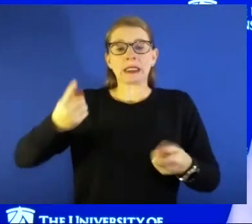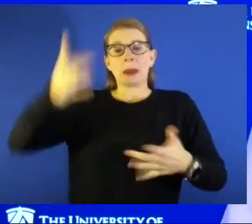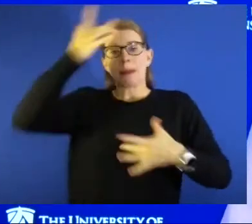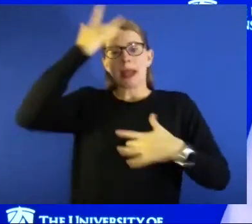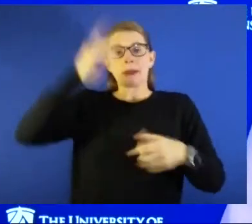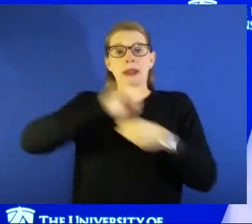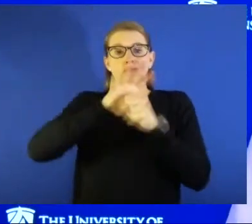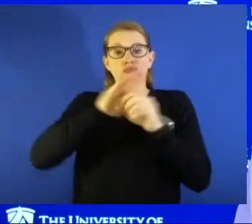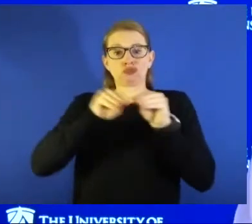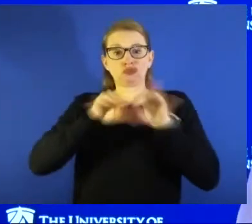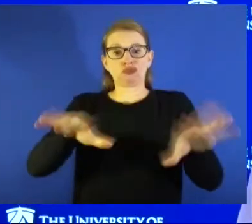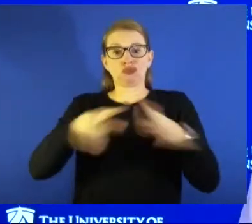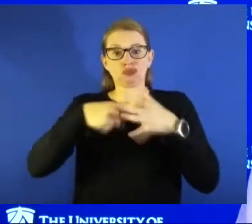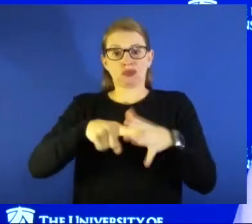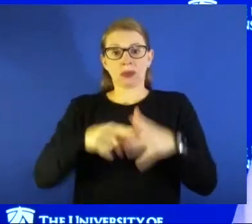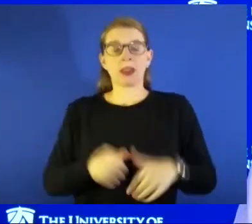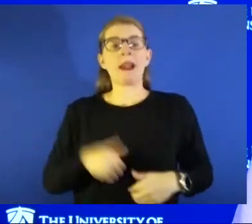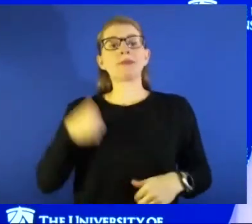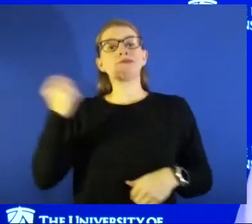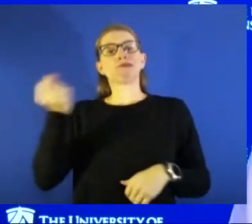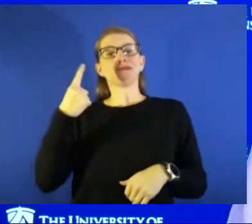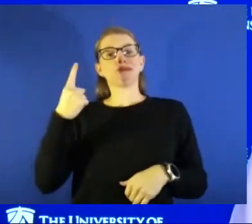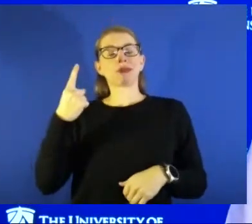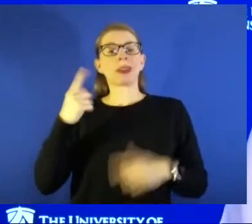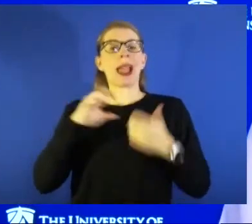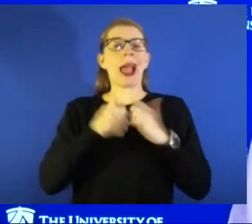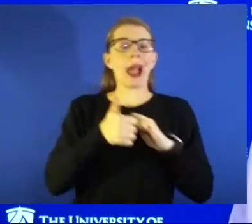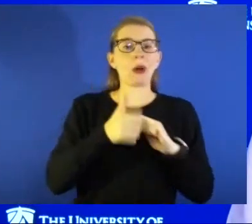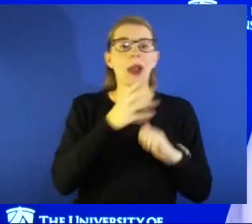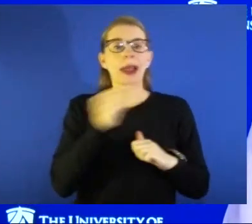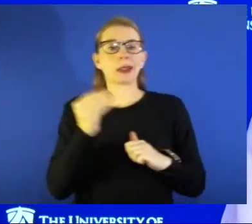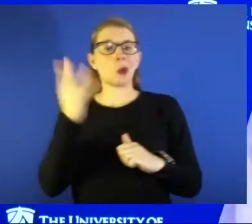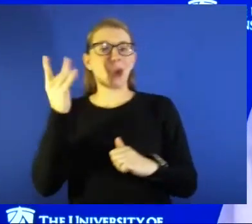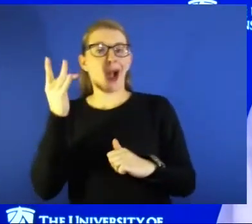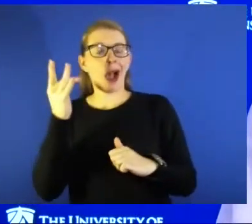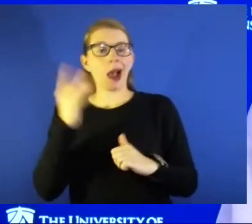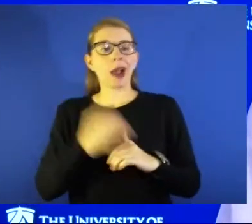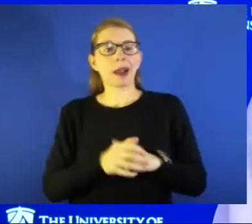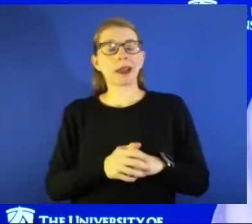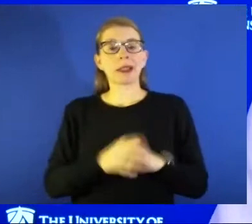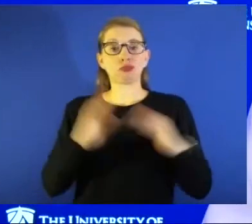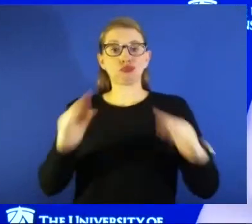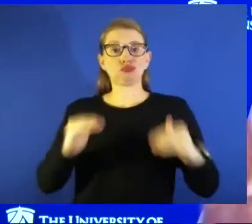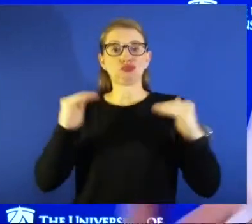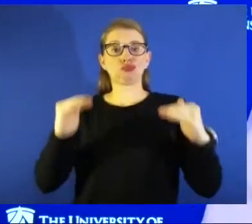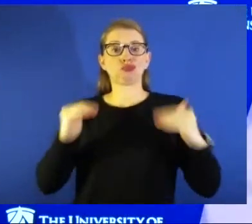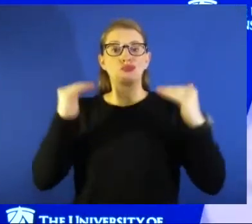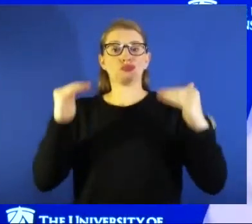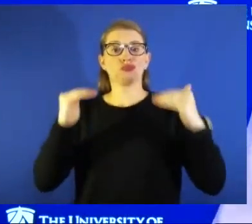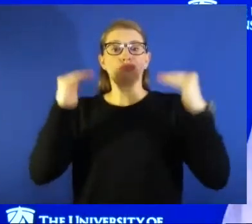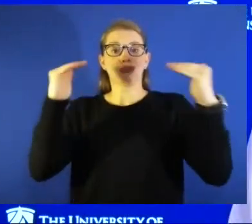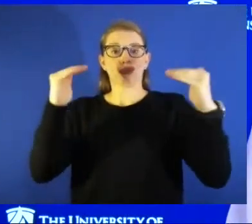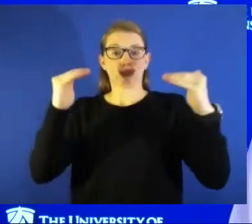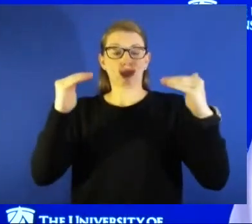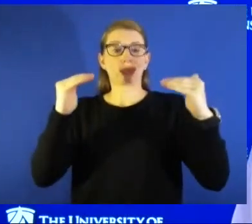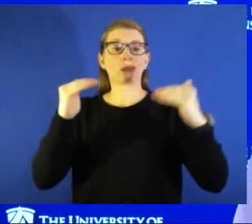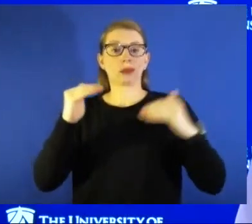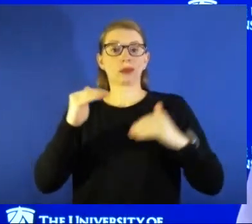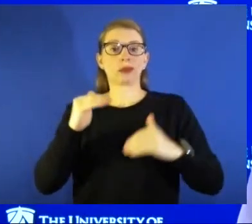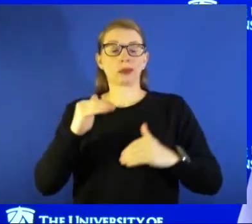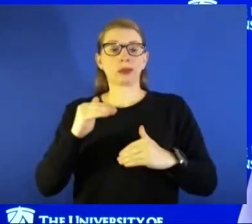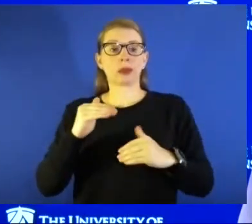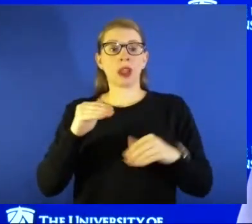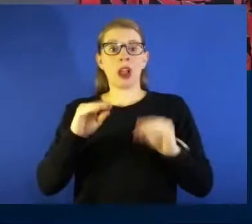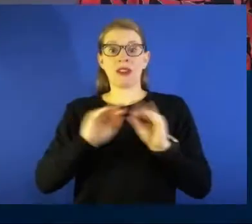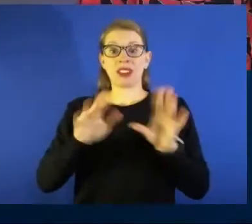understand now how and why it has grown to the levels that it has grown. And obviously you have been doing a lot of stories